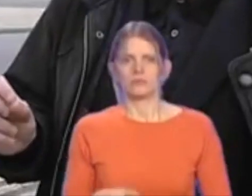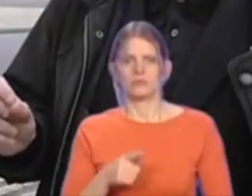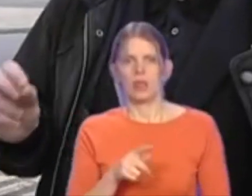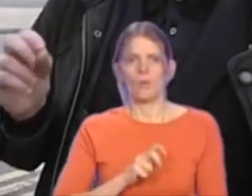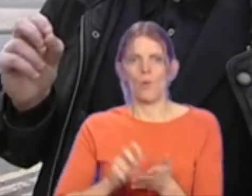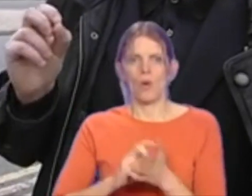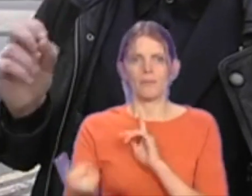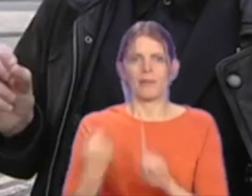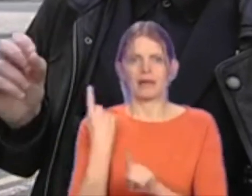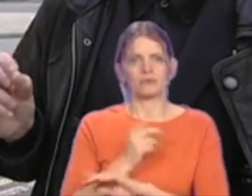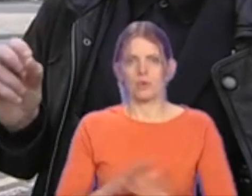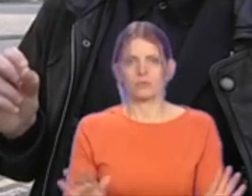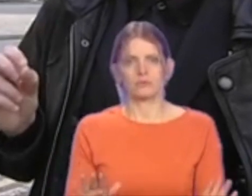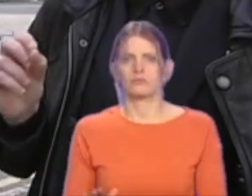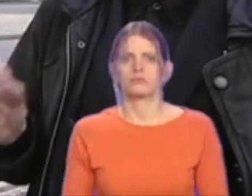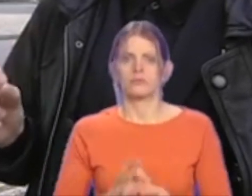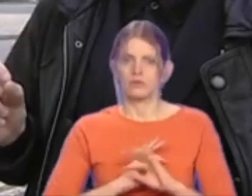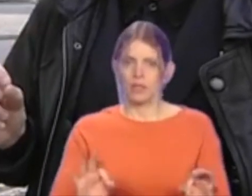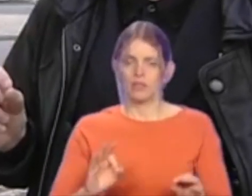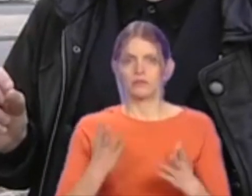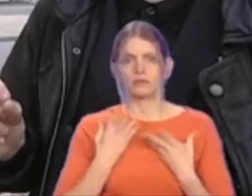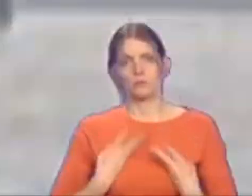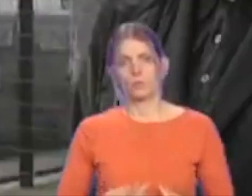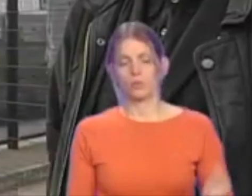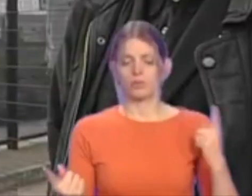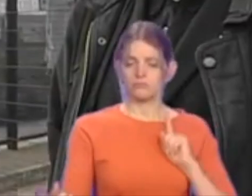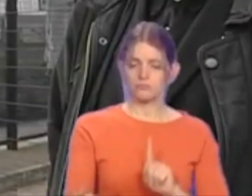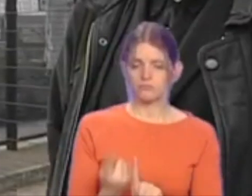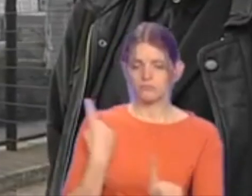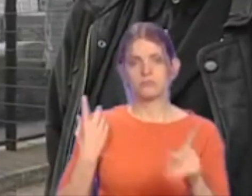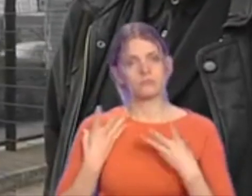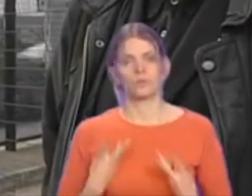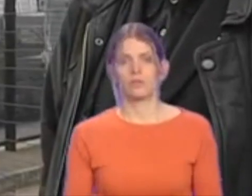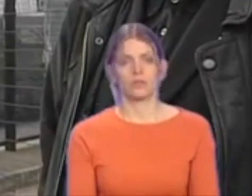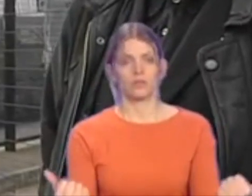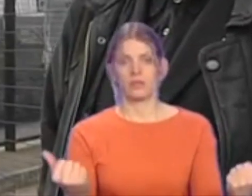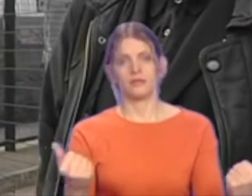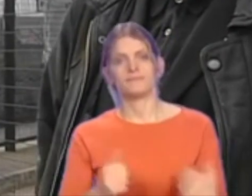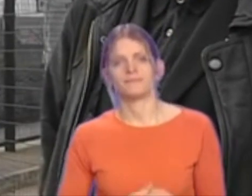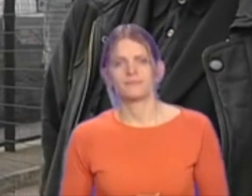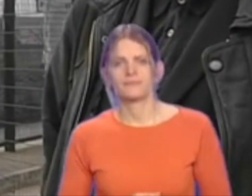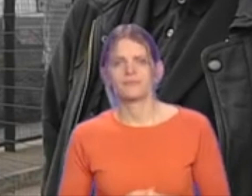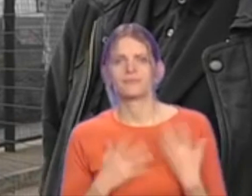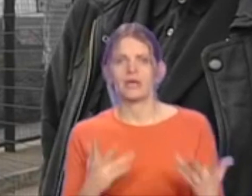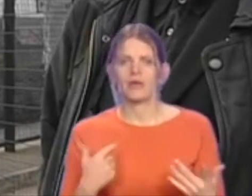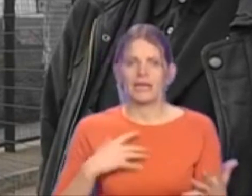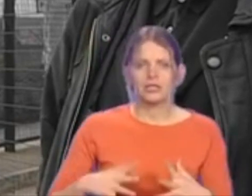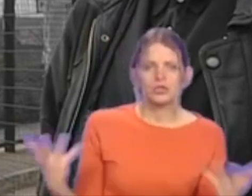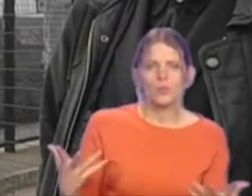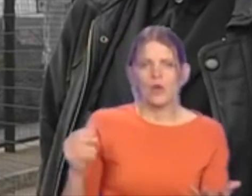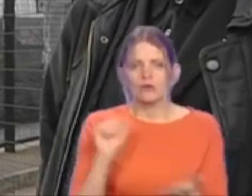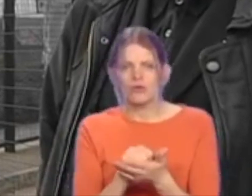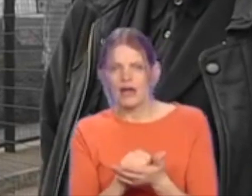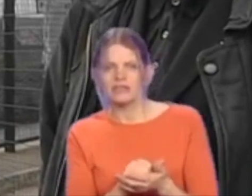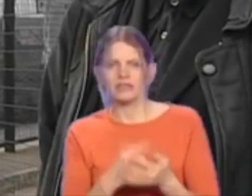normally, and hopefully you won't even know he's put it in there if he does it right. We're going to need somewhere where there's a fair amount of hustle and bustle. Obviously,